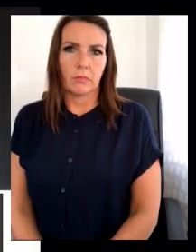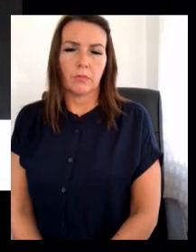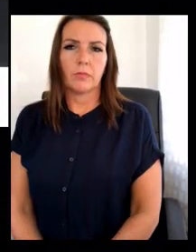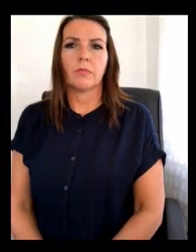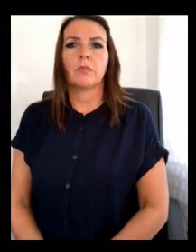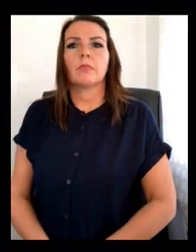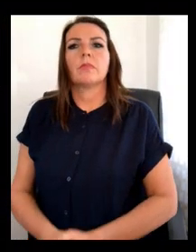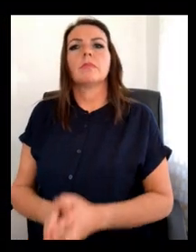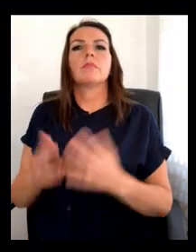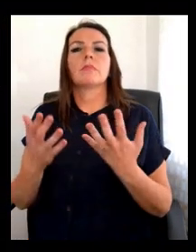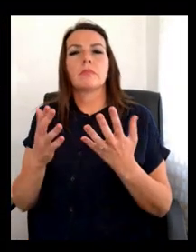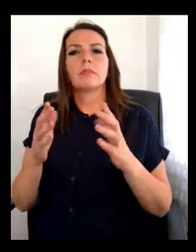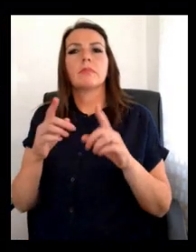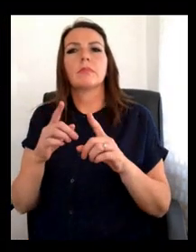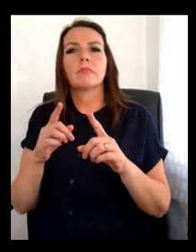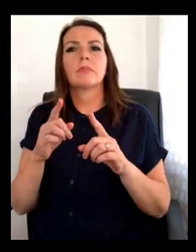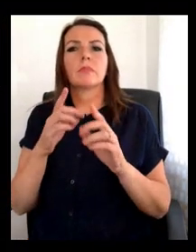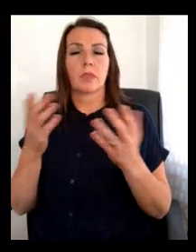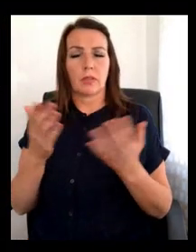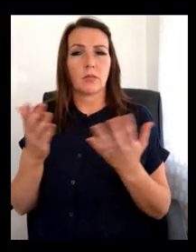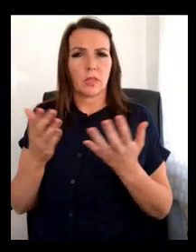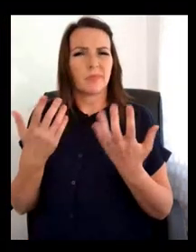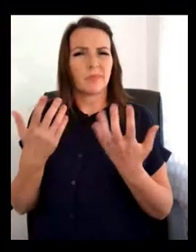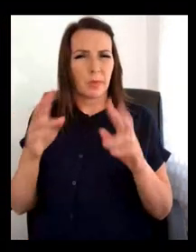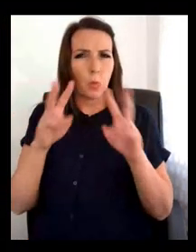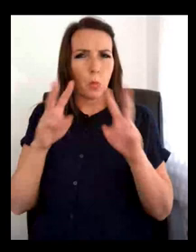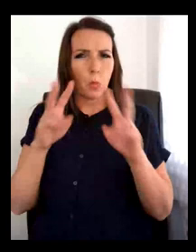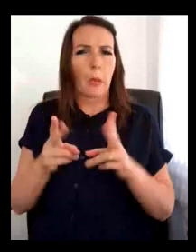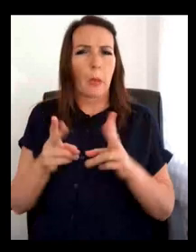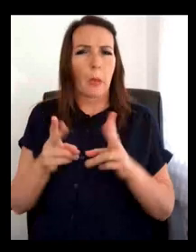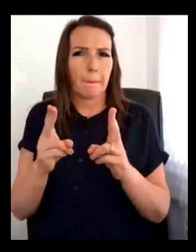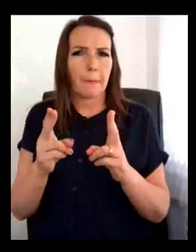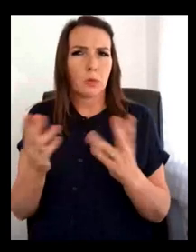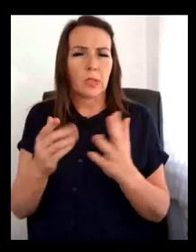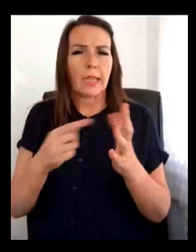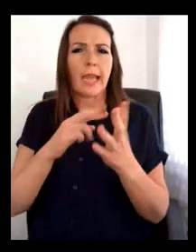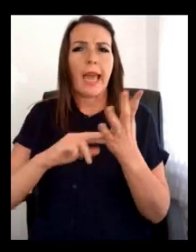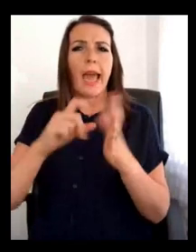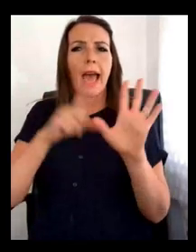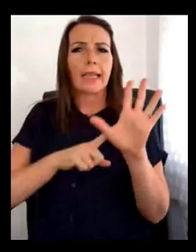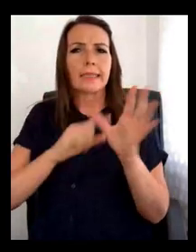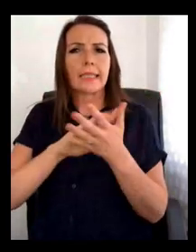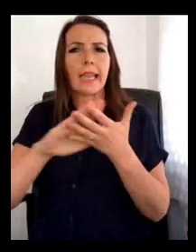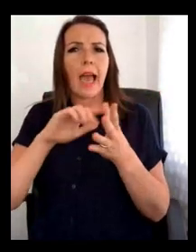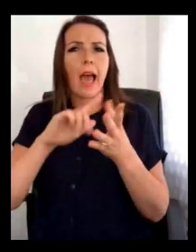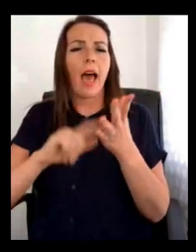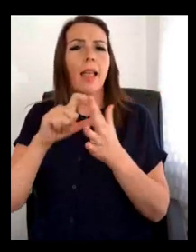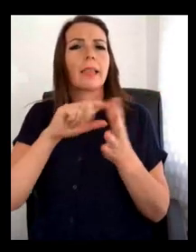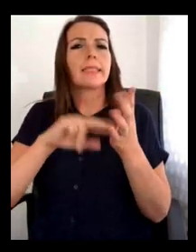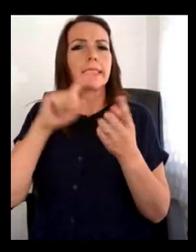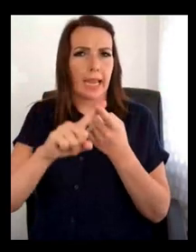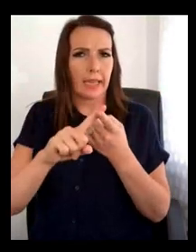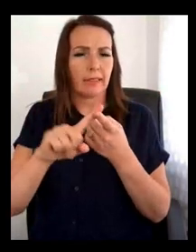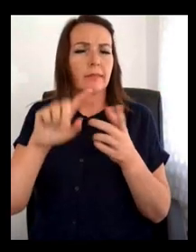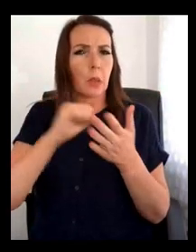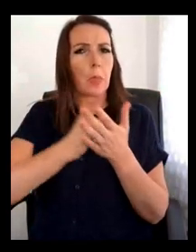What you're saying, I was watching today a clip of Andy Haldane, who at the Bank of England, who